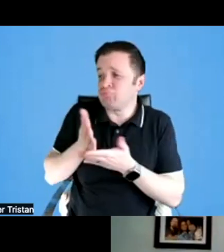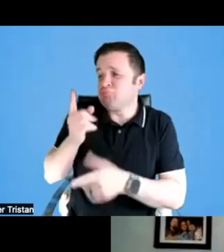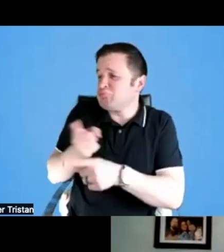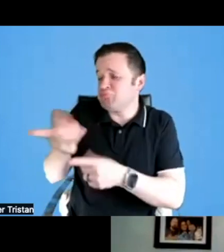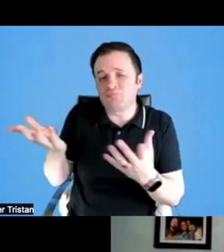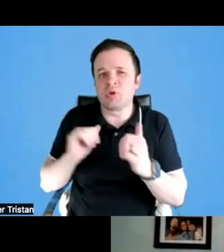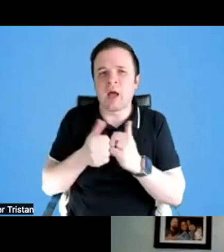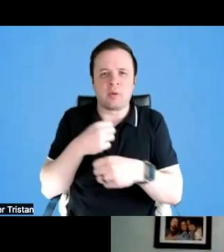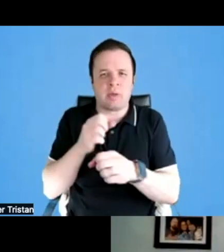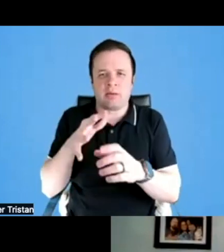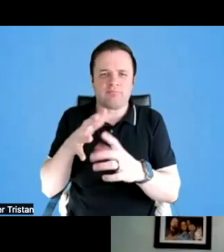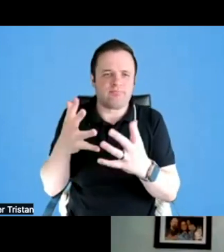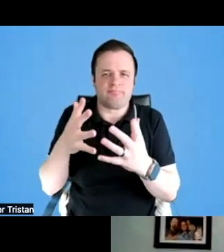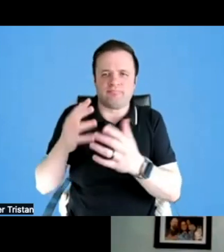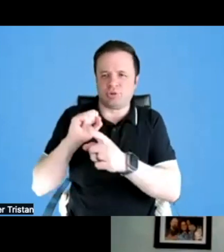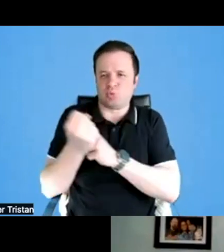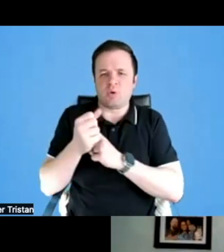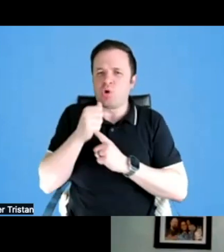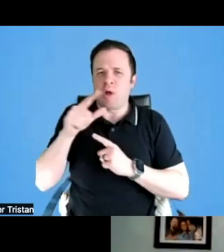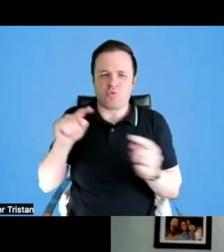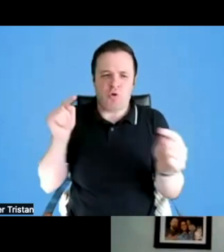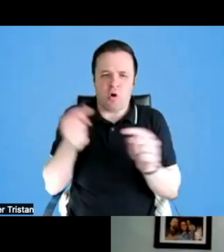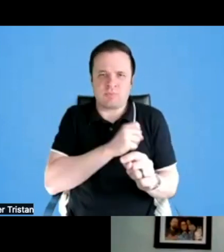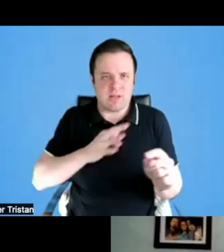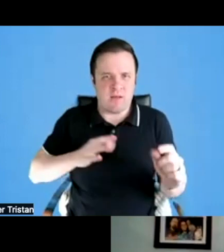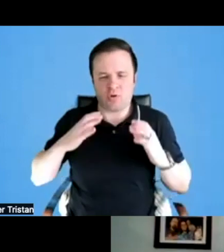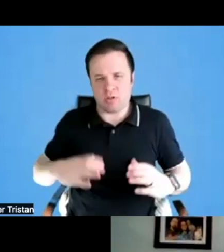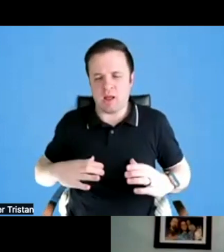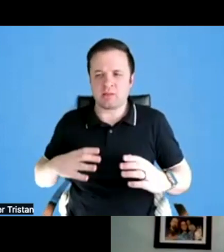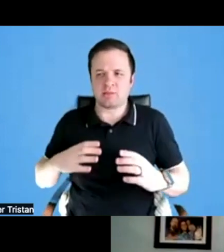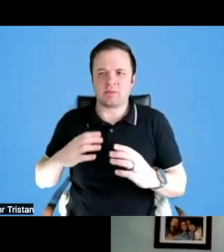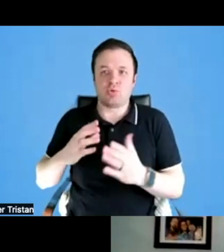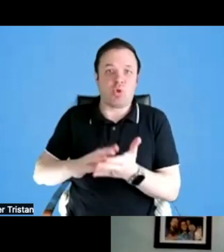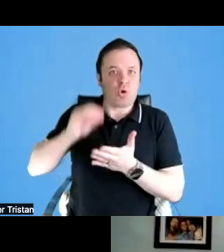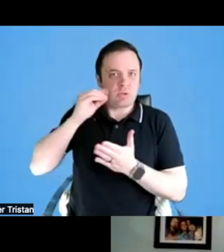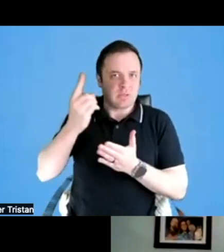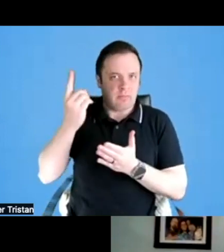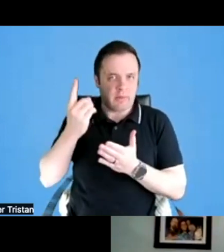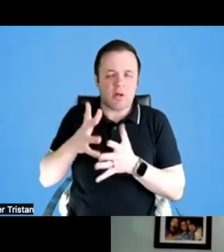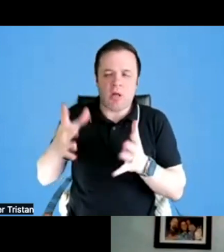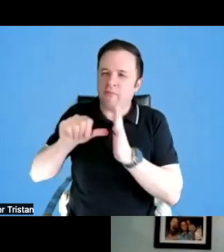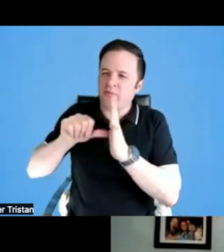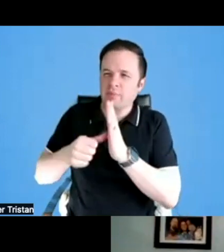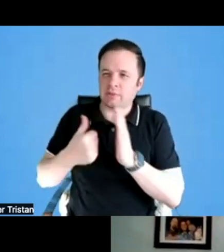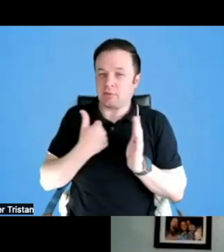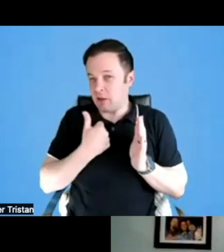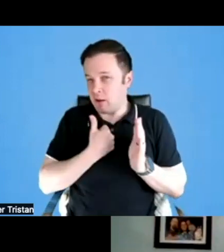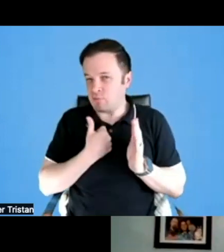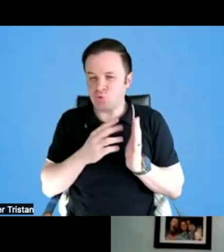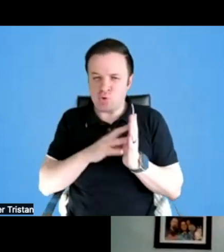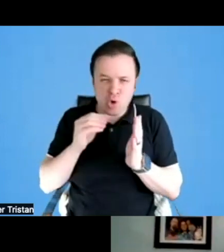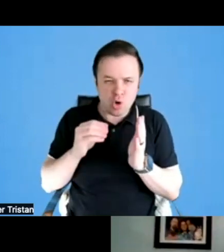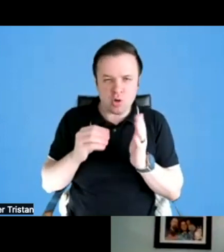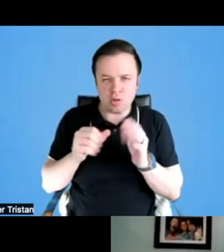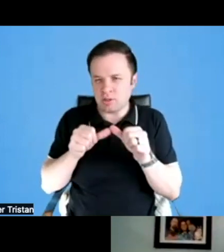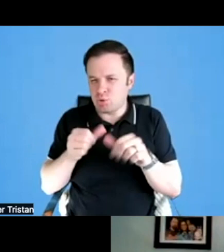environments where we don't have to harm our staff or our clients to learn things? So we put a lot of emphasis on ourselves to learn and grow.